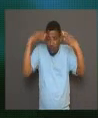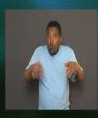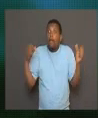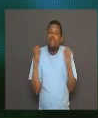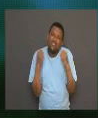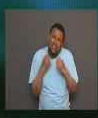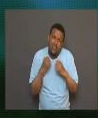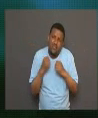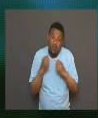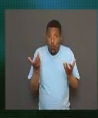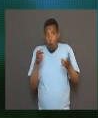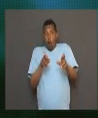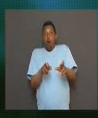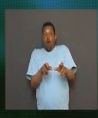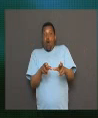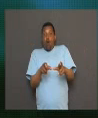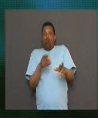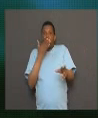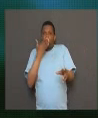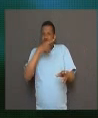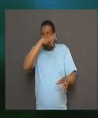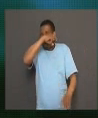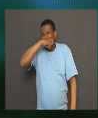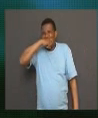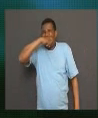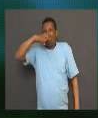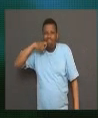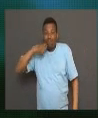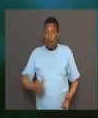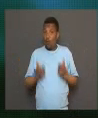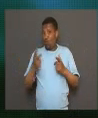cold, or too dry to live in.